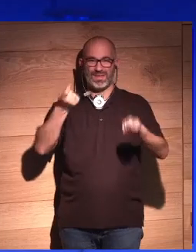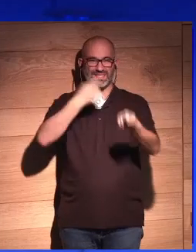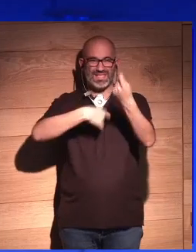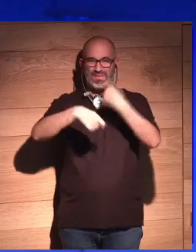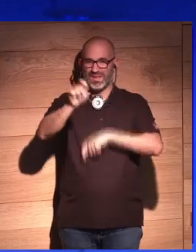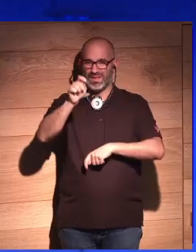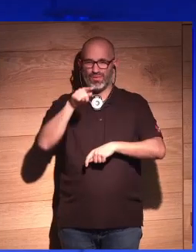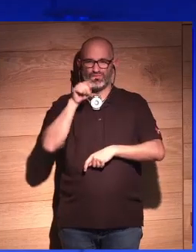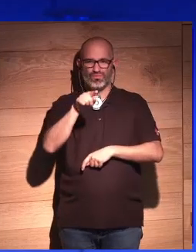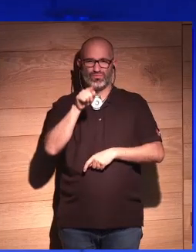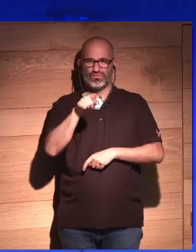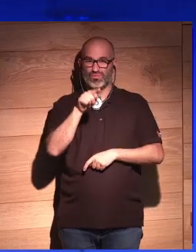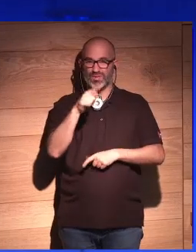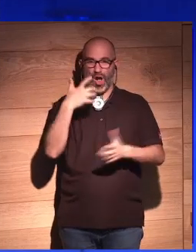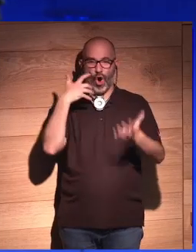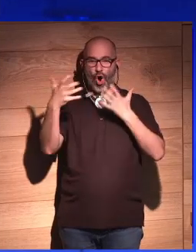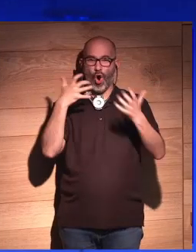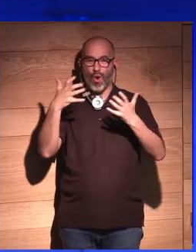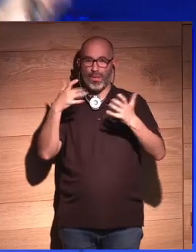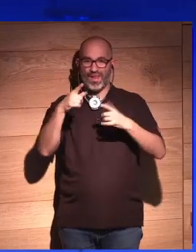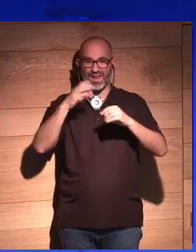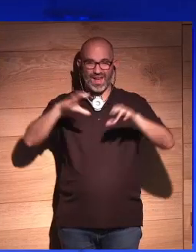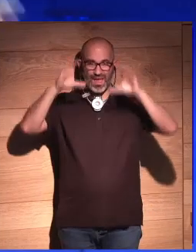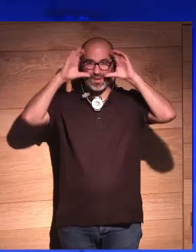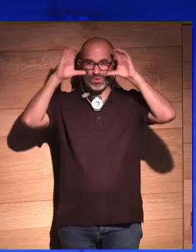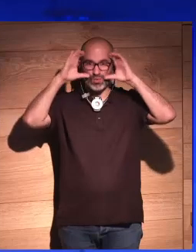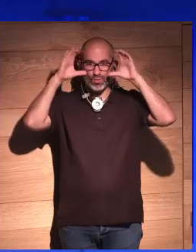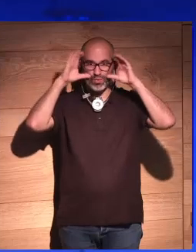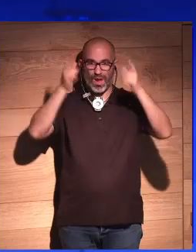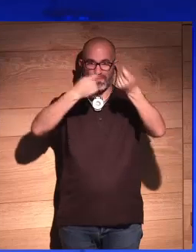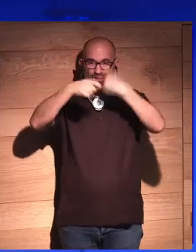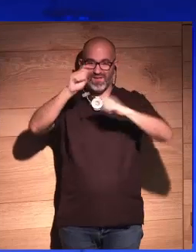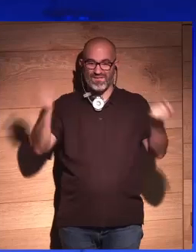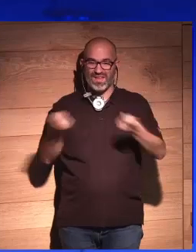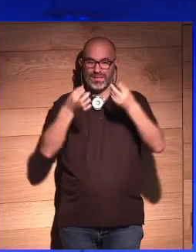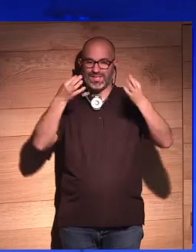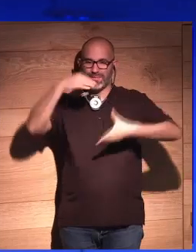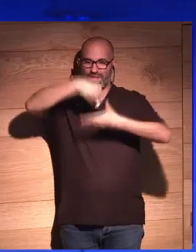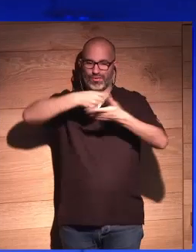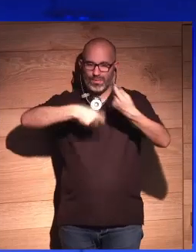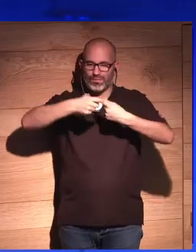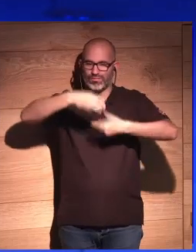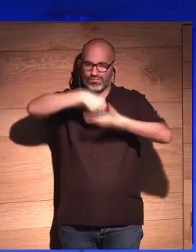figures out of the festival. So this really invigorated the community of